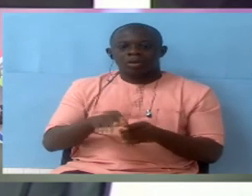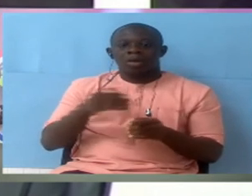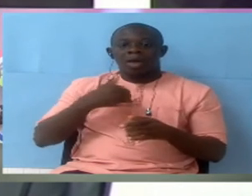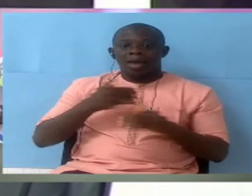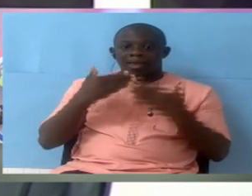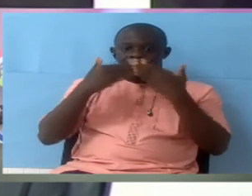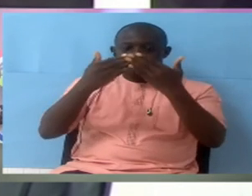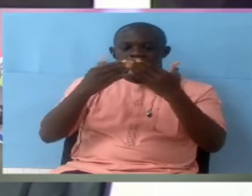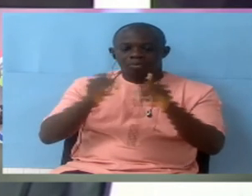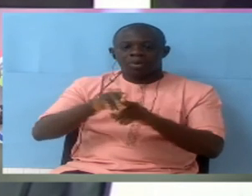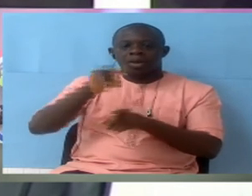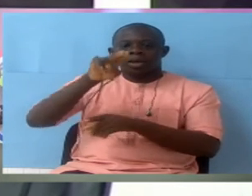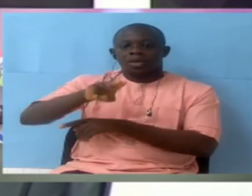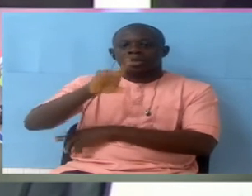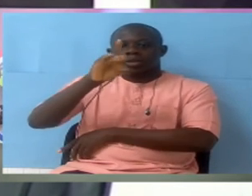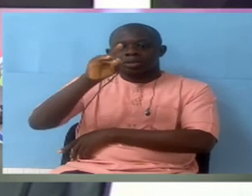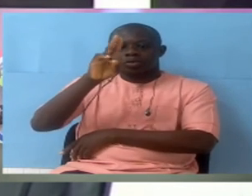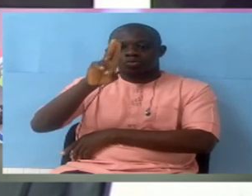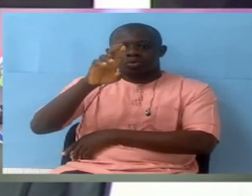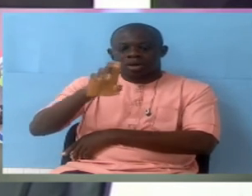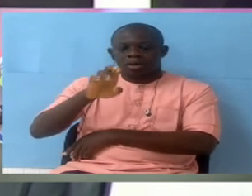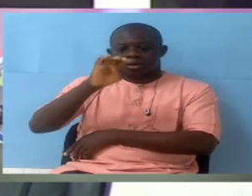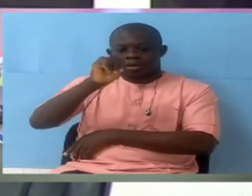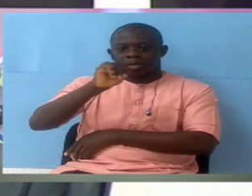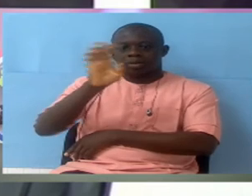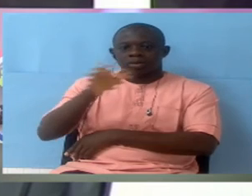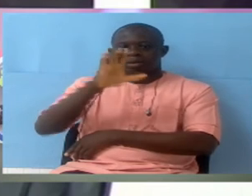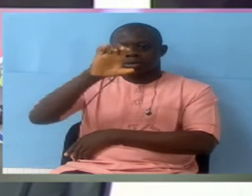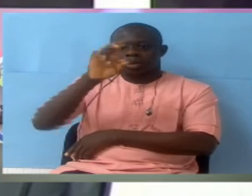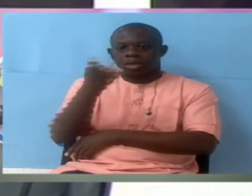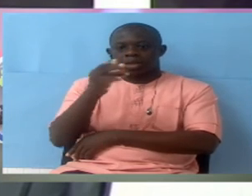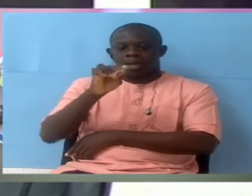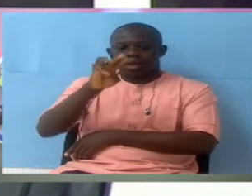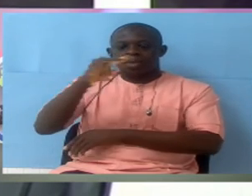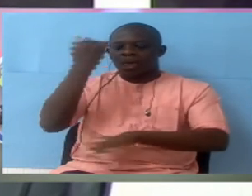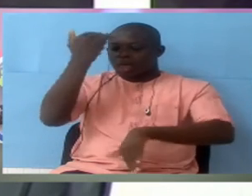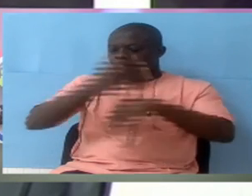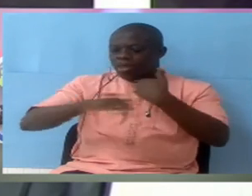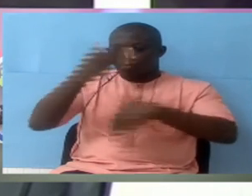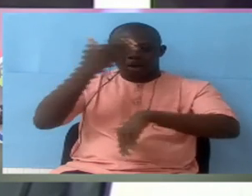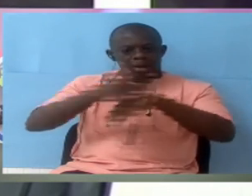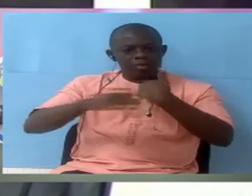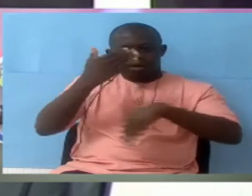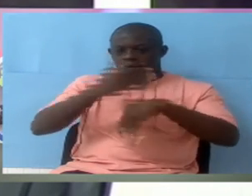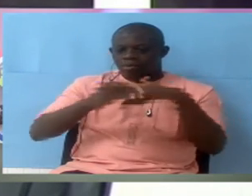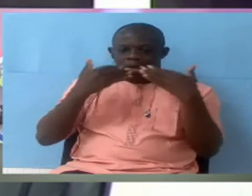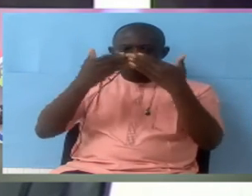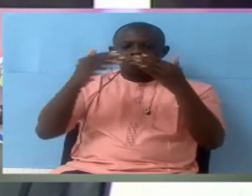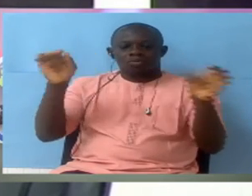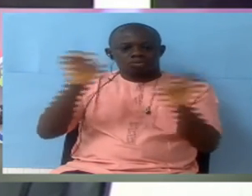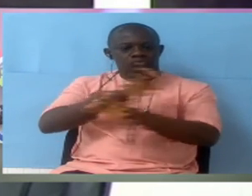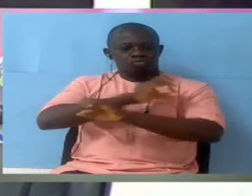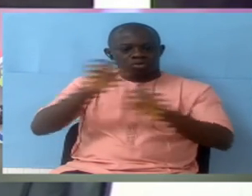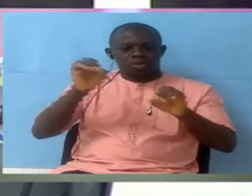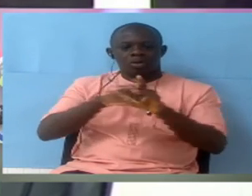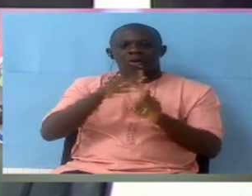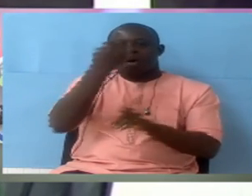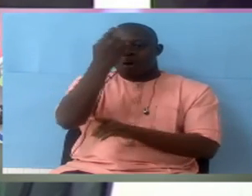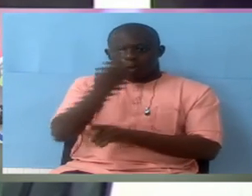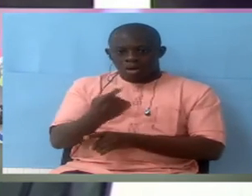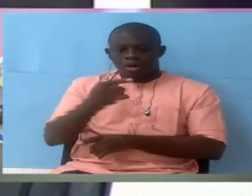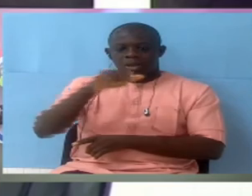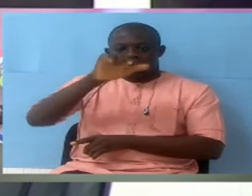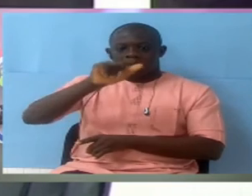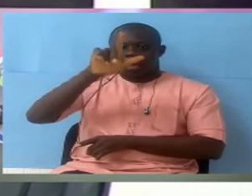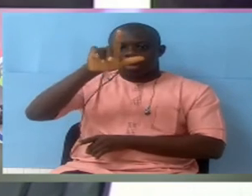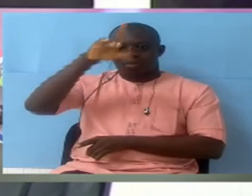to me. It's Alpha Ba who told me last year and I rubbish him. Waxna kone man de